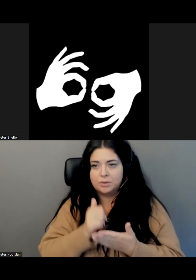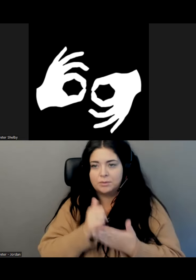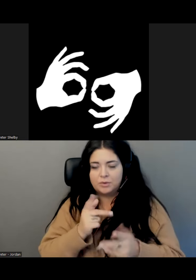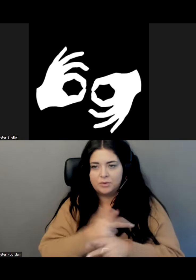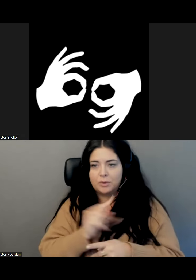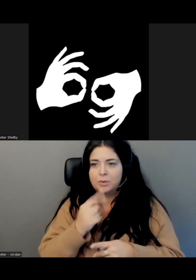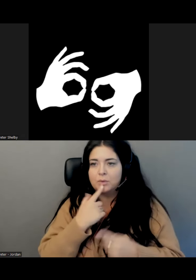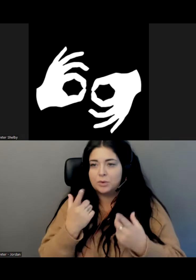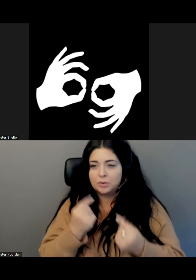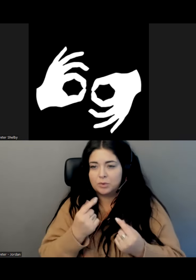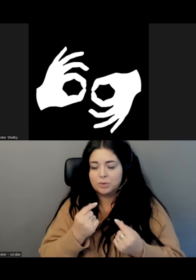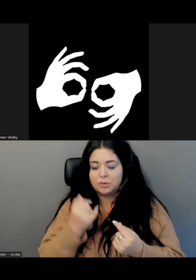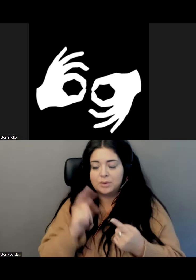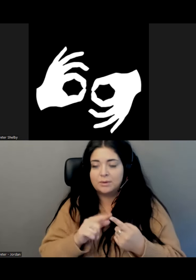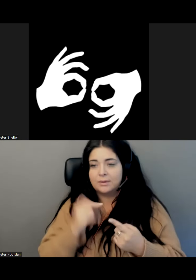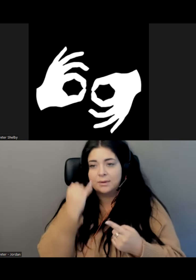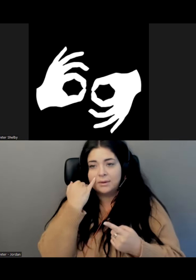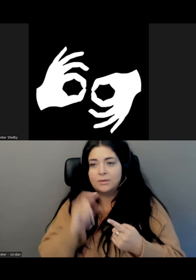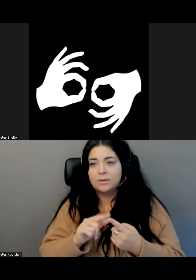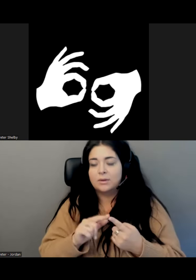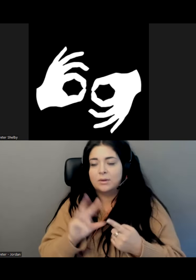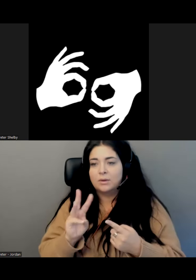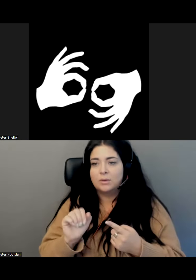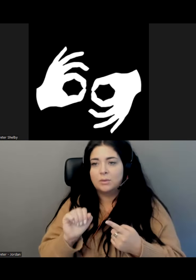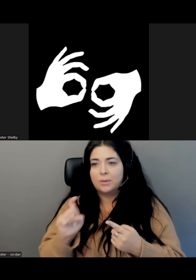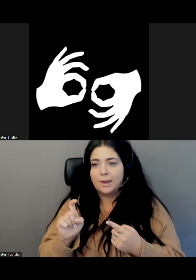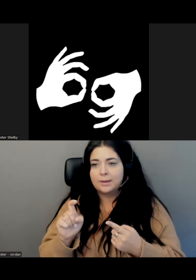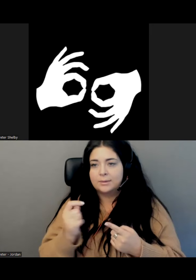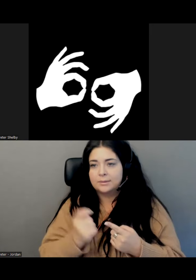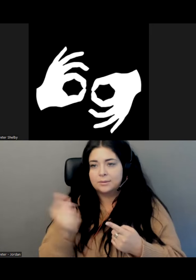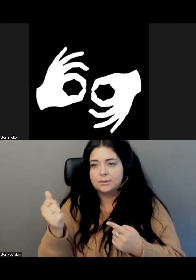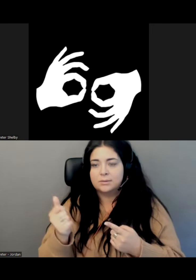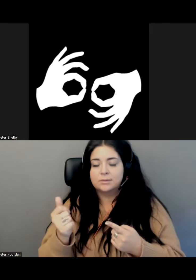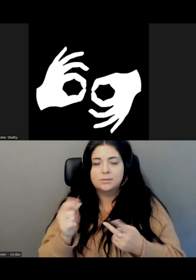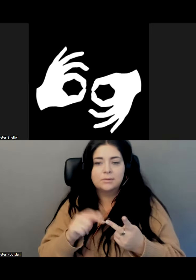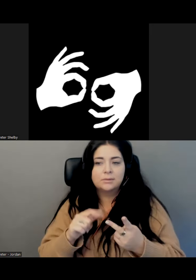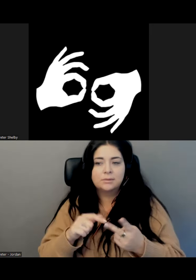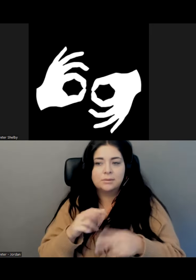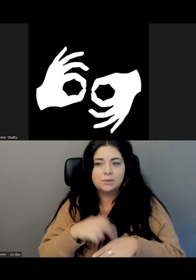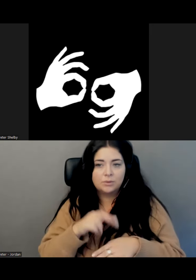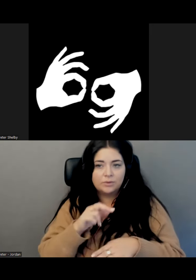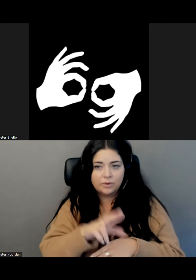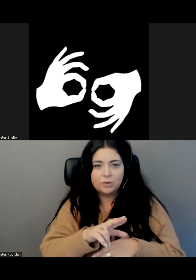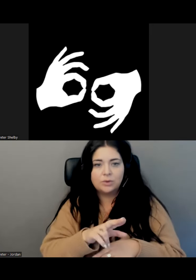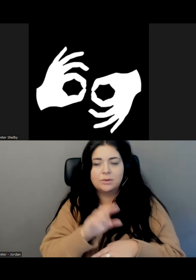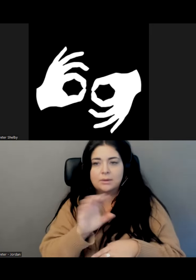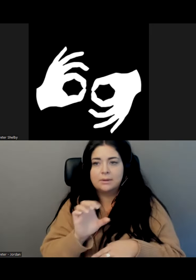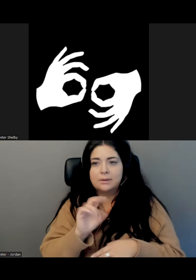is some type of referral to an ear, nose, and throat specialist,